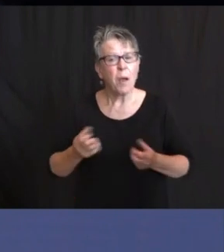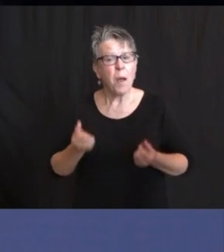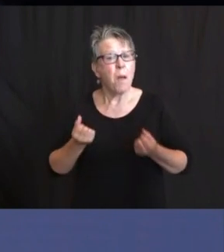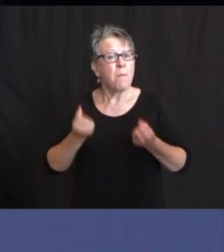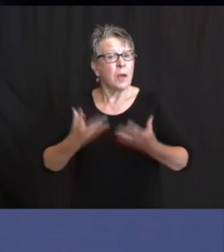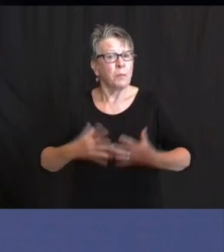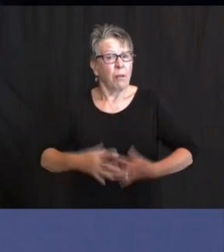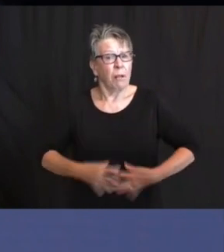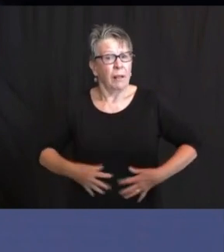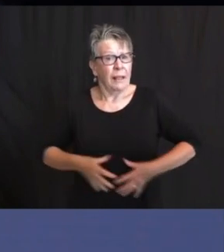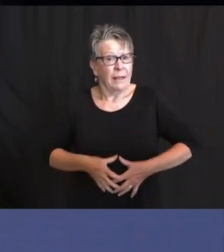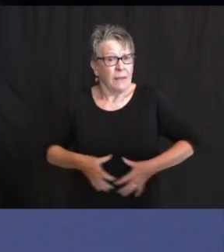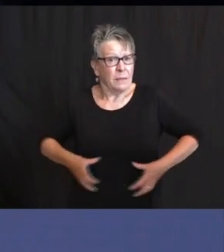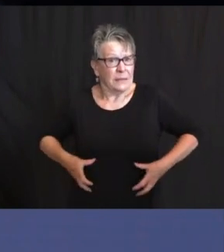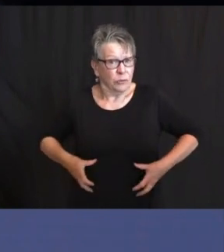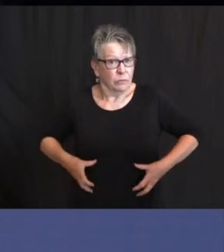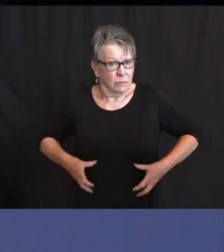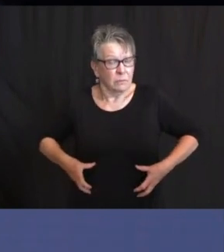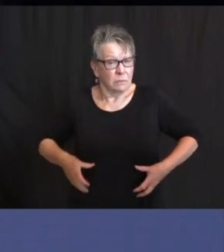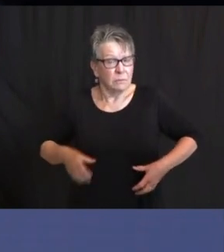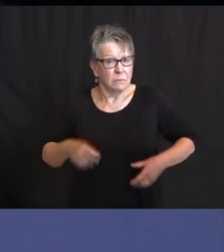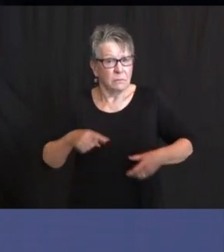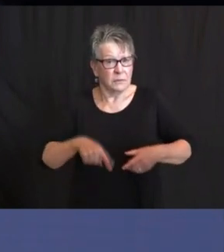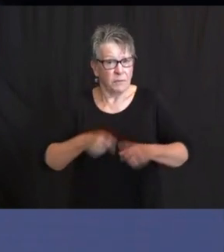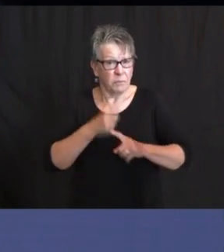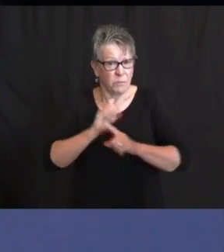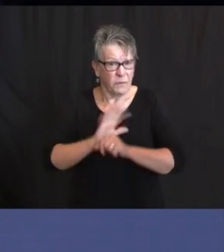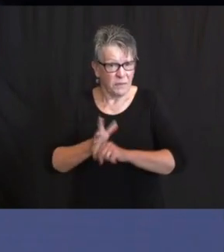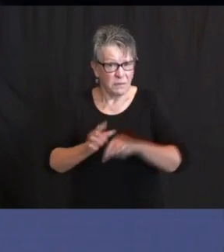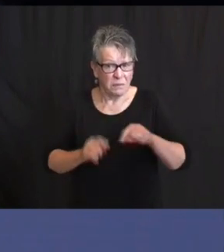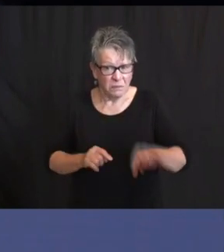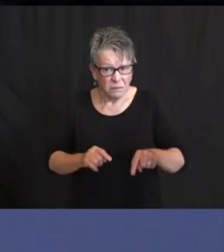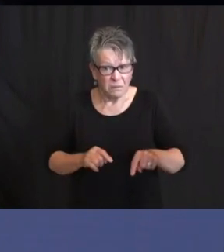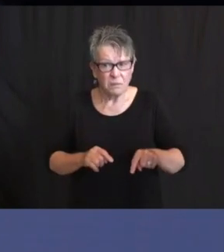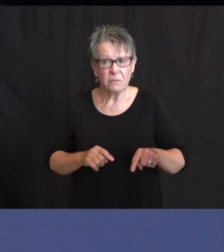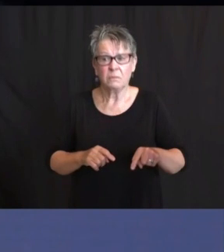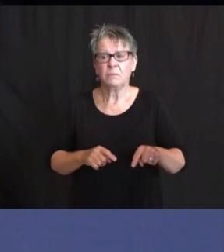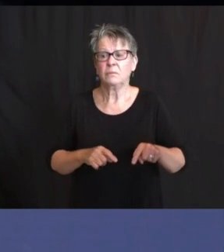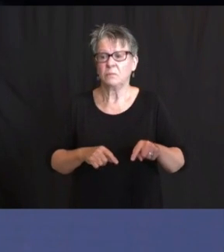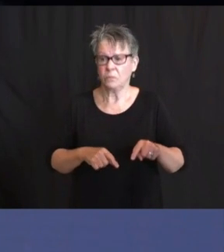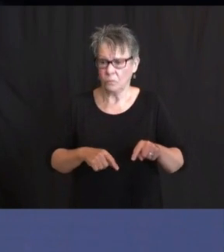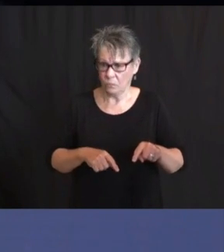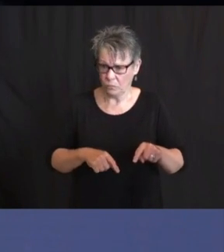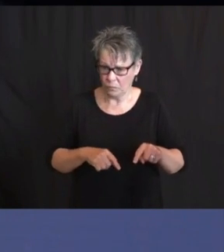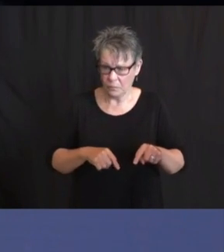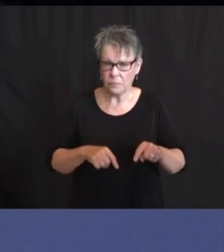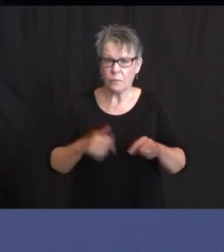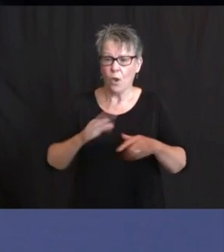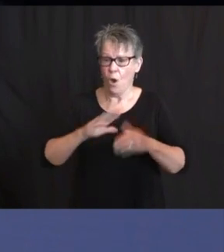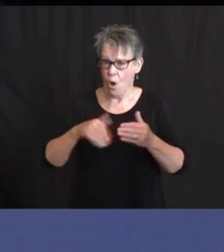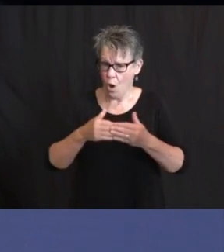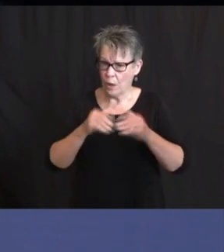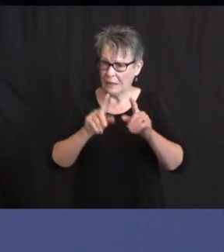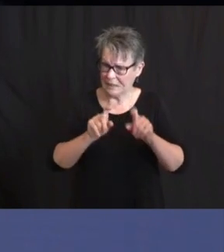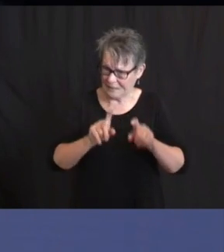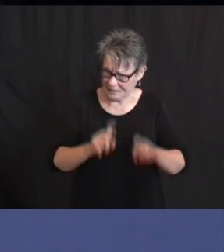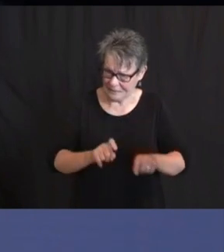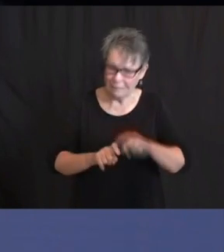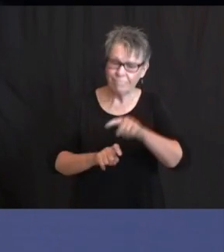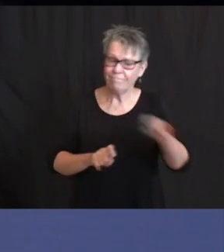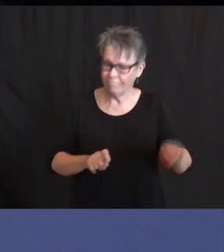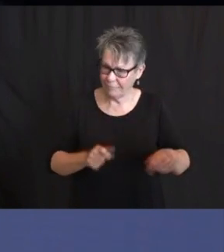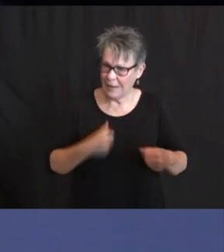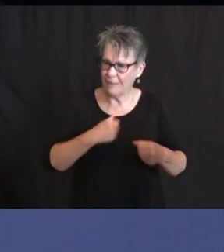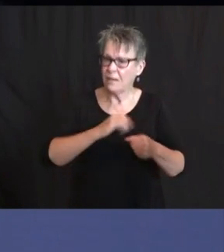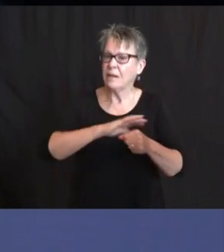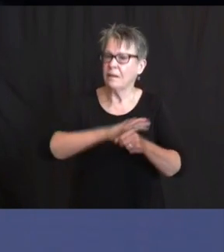state. The children affected have either tested positive for active COVID-19 had antibodies that were